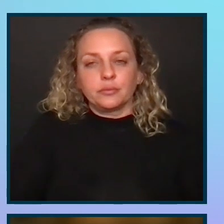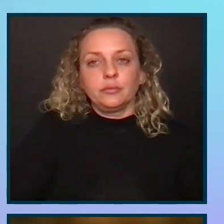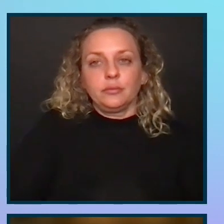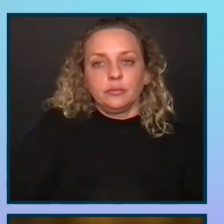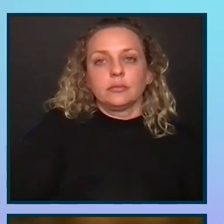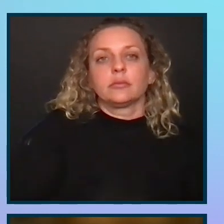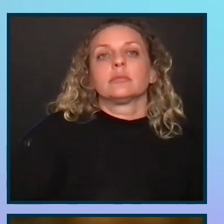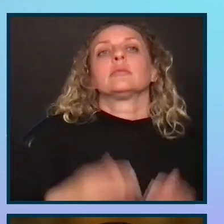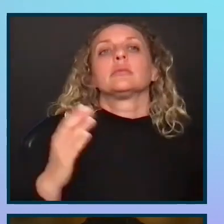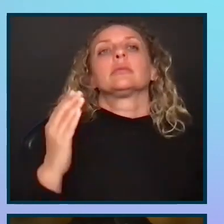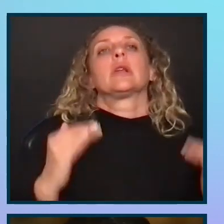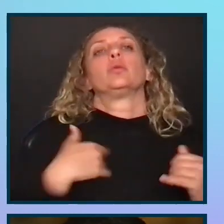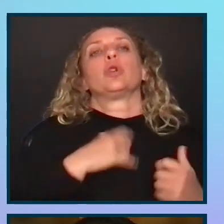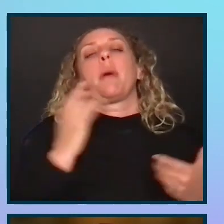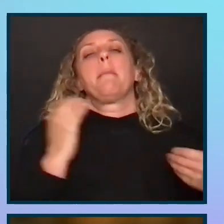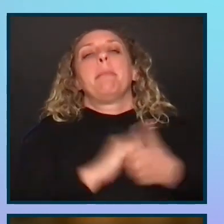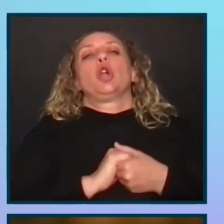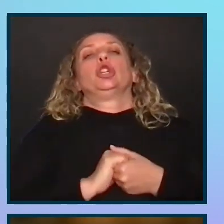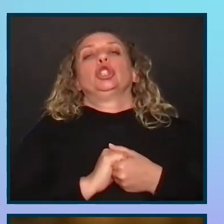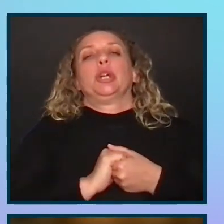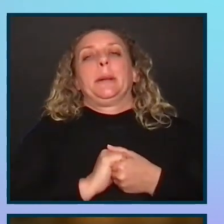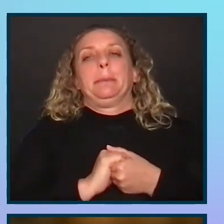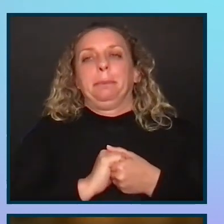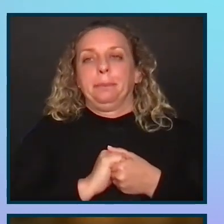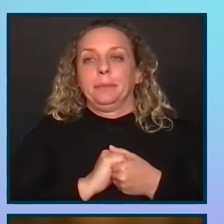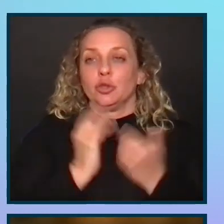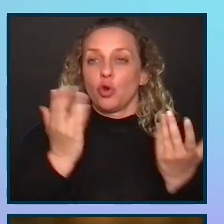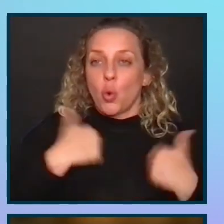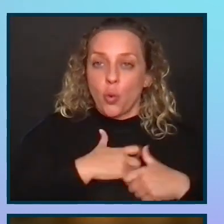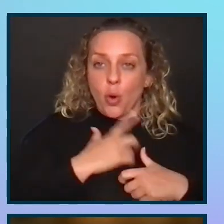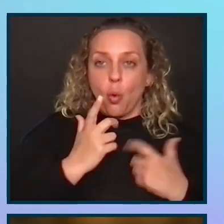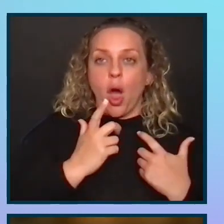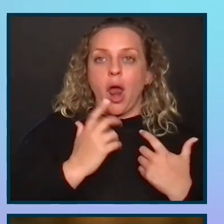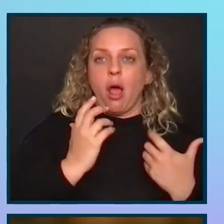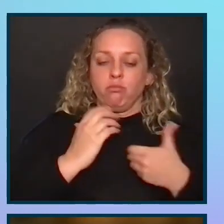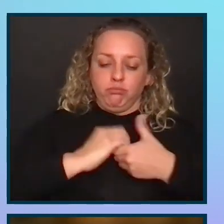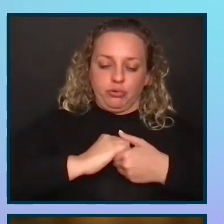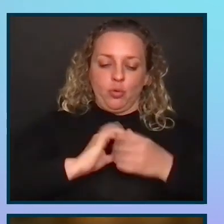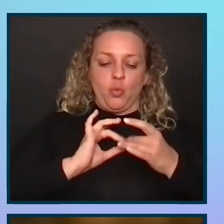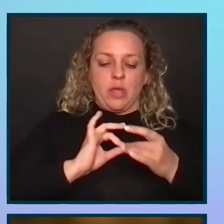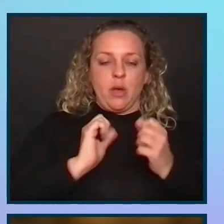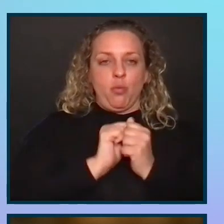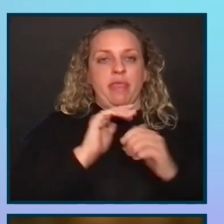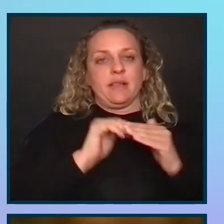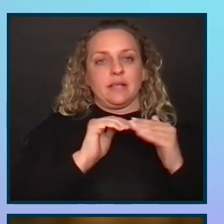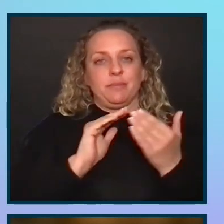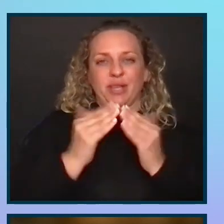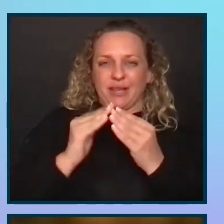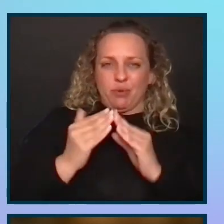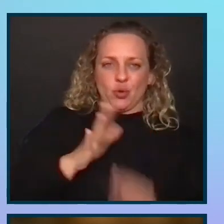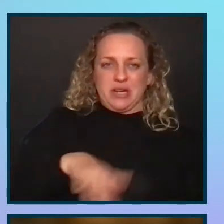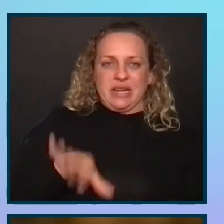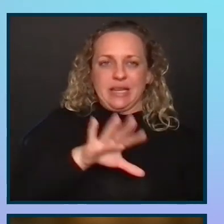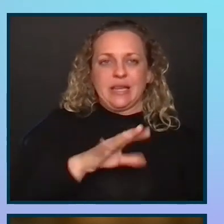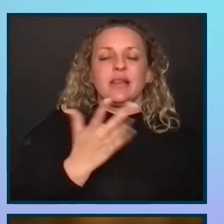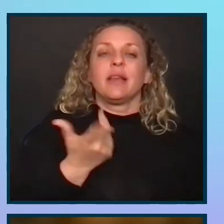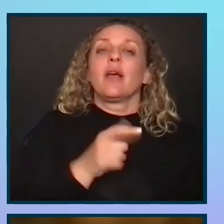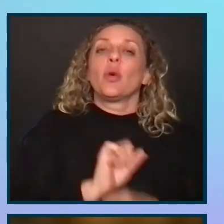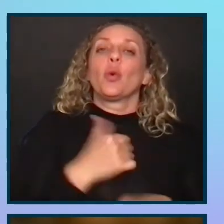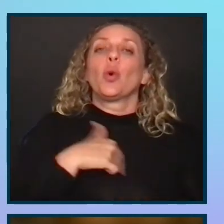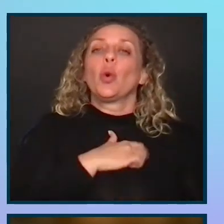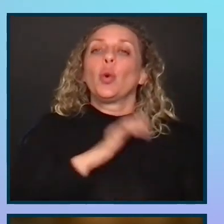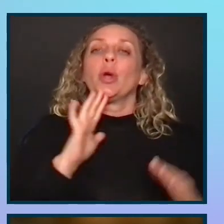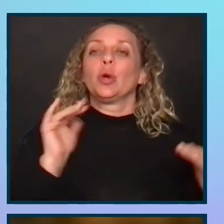Next, we'll talk about partnership. So we want to build relationships with the accessibility community. The work that